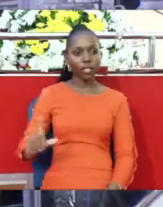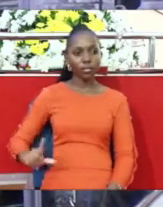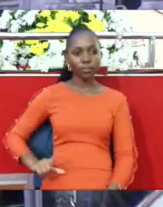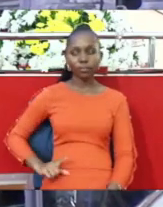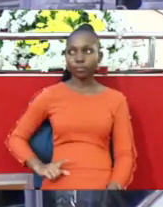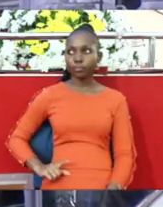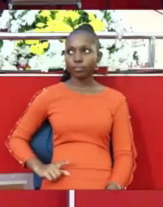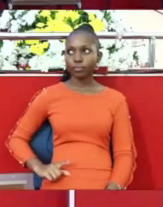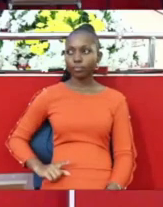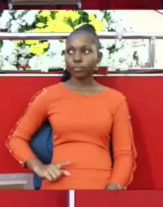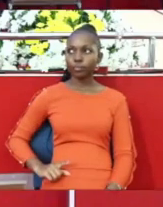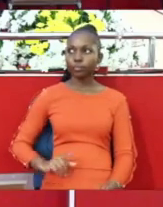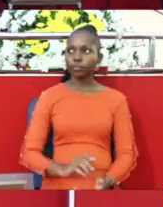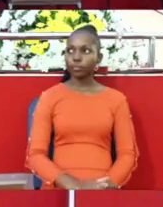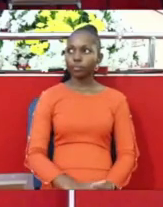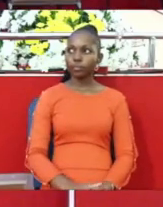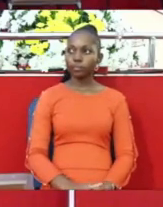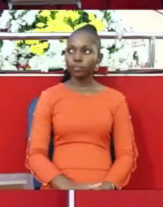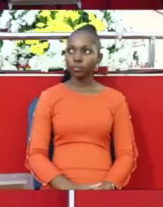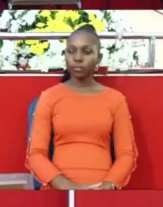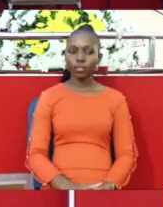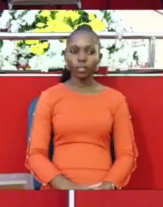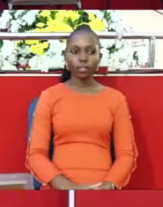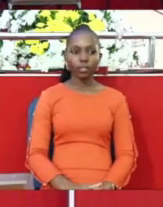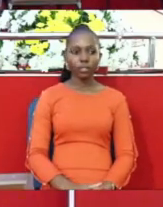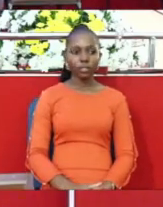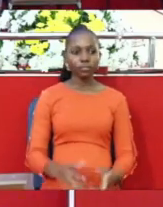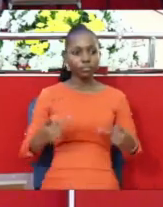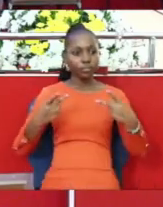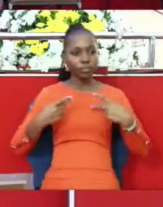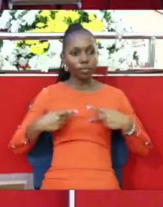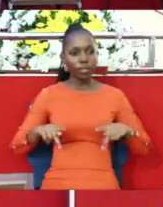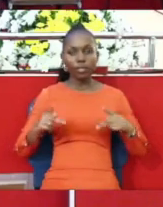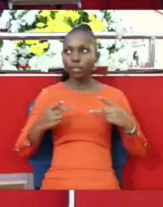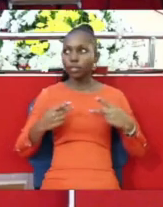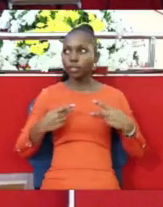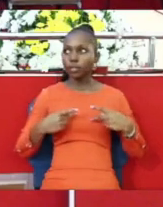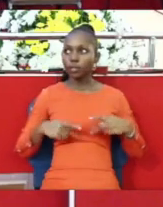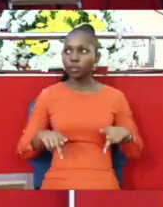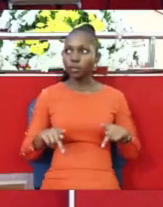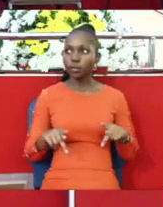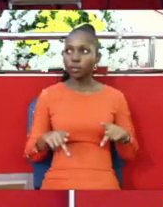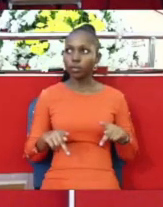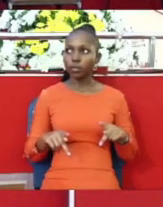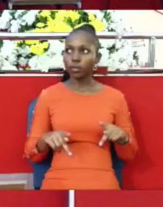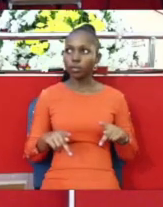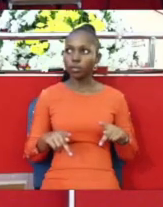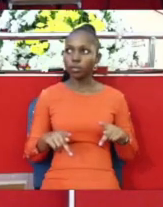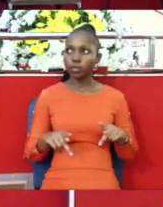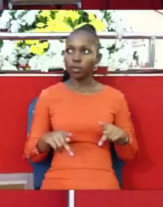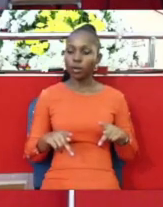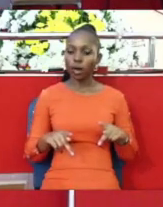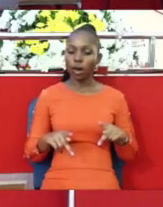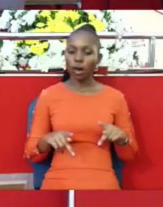waona, the people who trespass, watu wanaoenda person who goes around it, or he doesn't